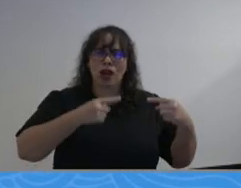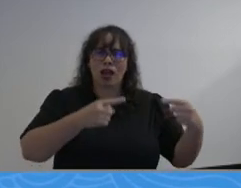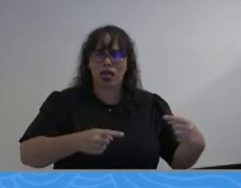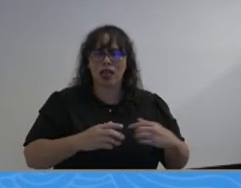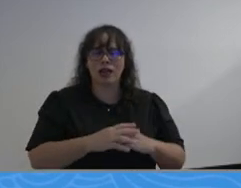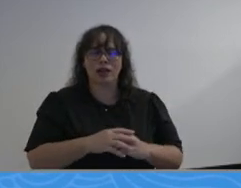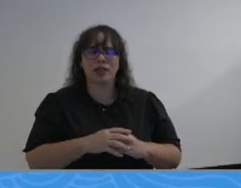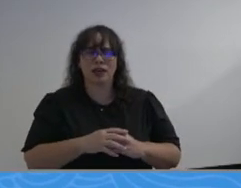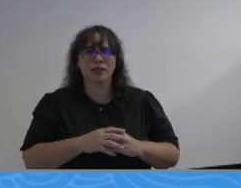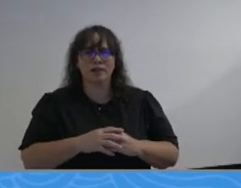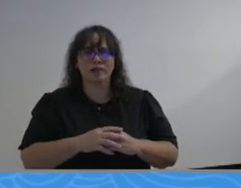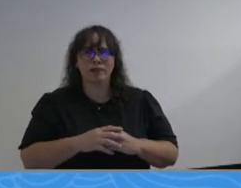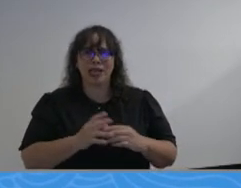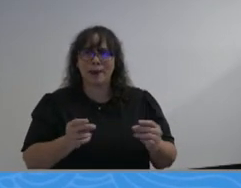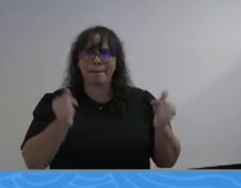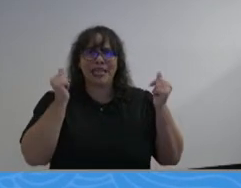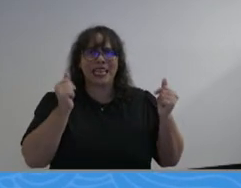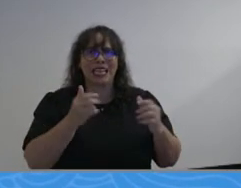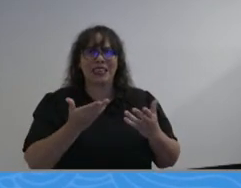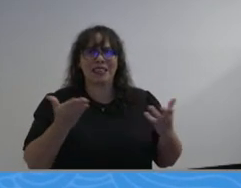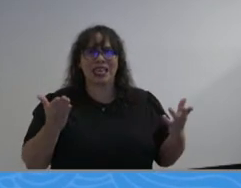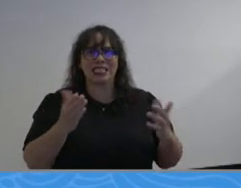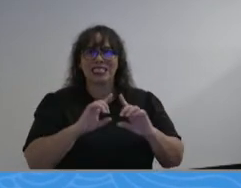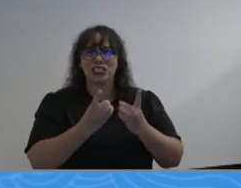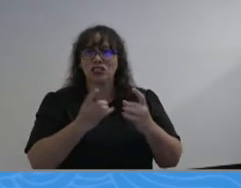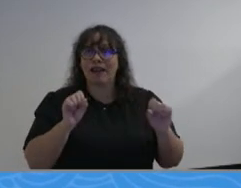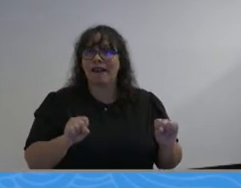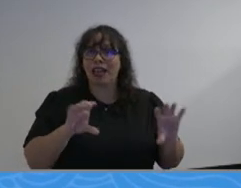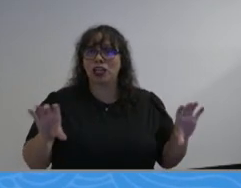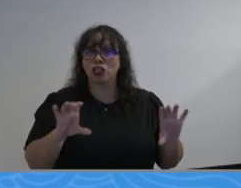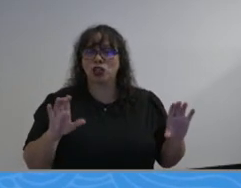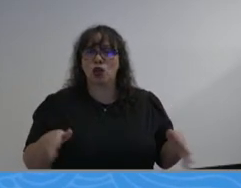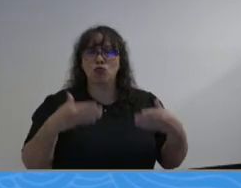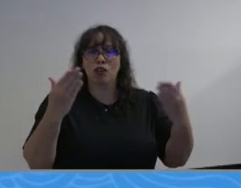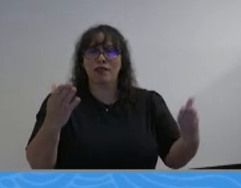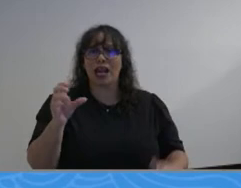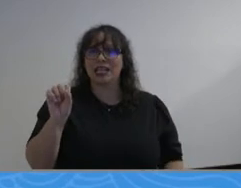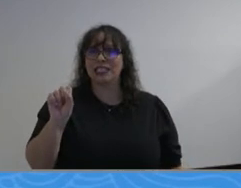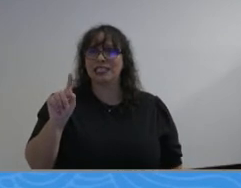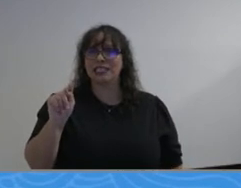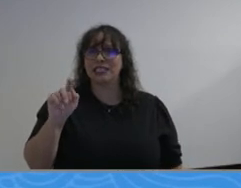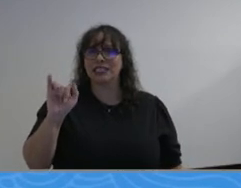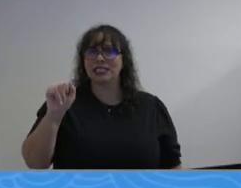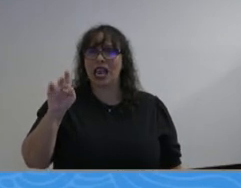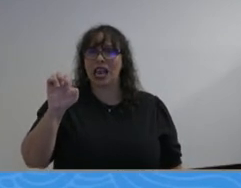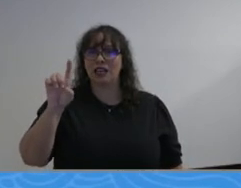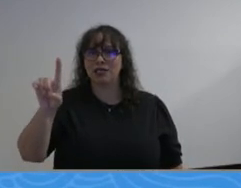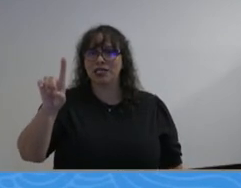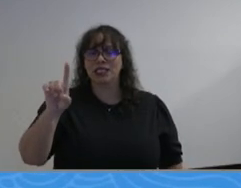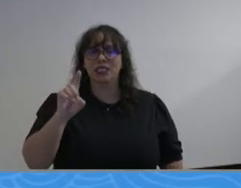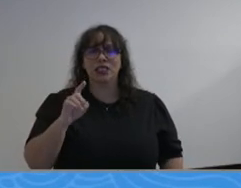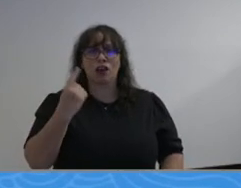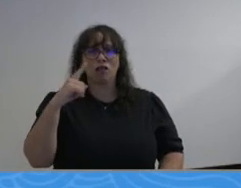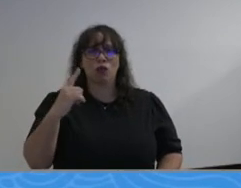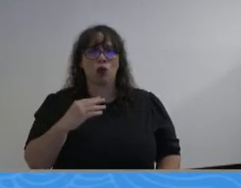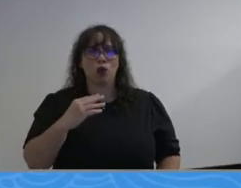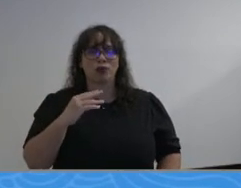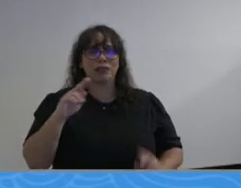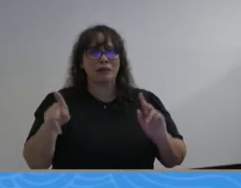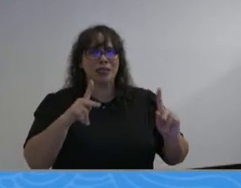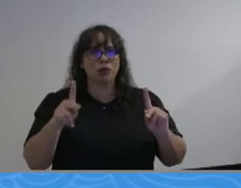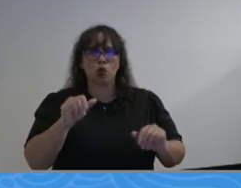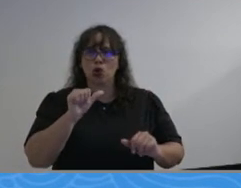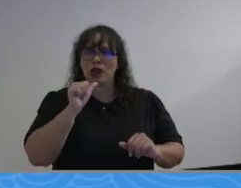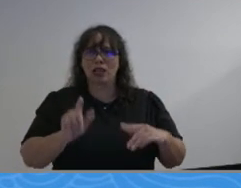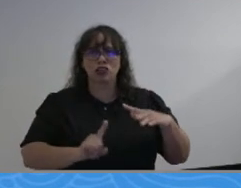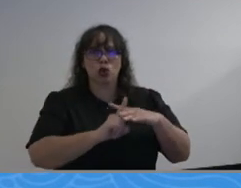one of the immediate things that district can do is provide stipends for households that are not in person. Why make it